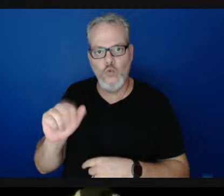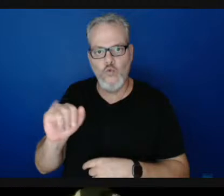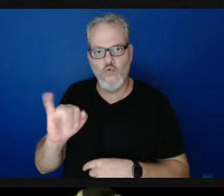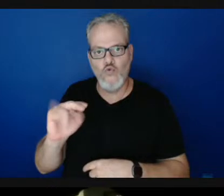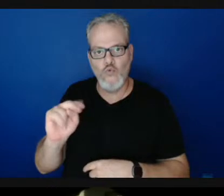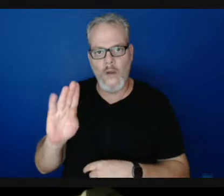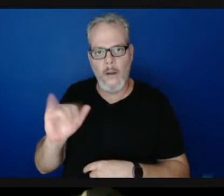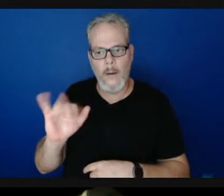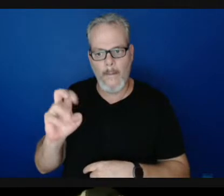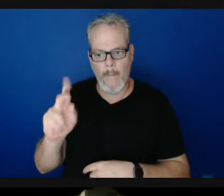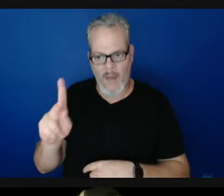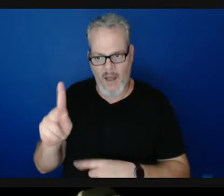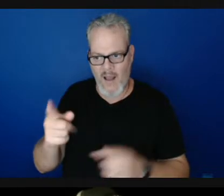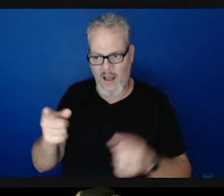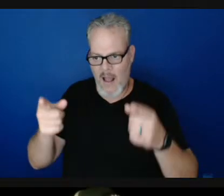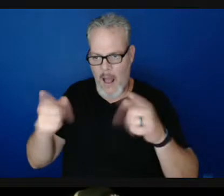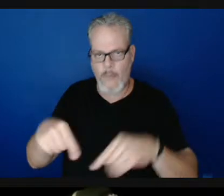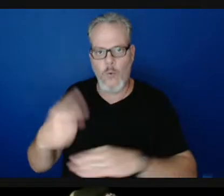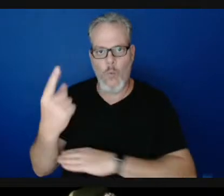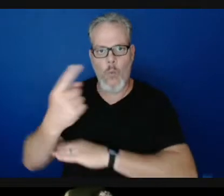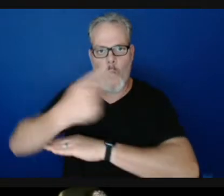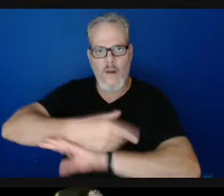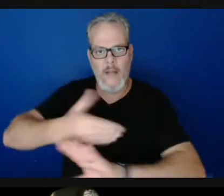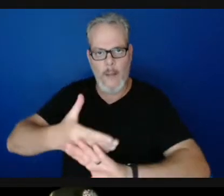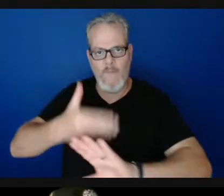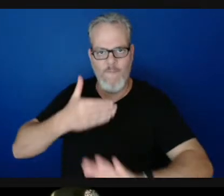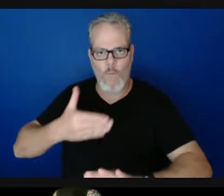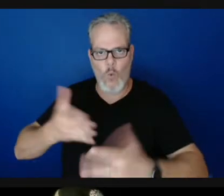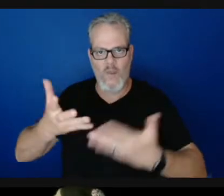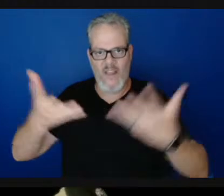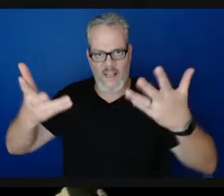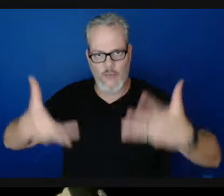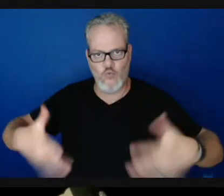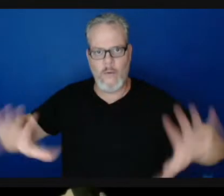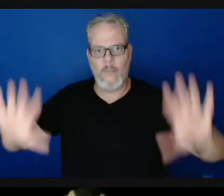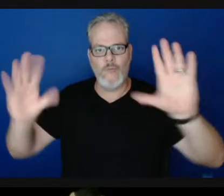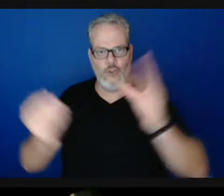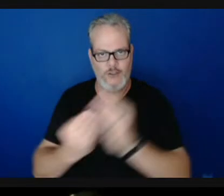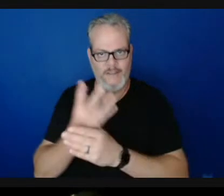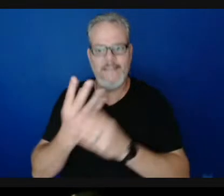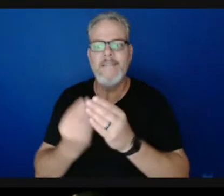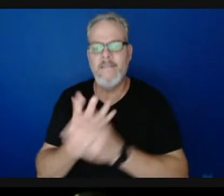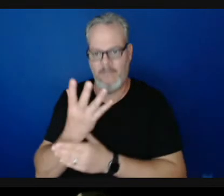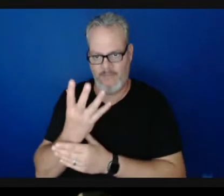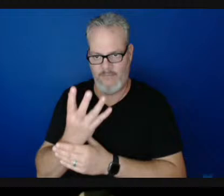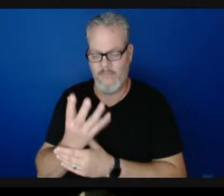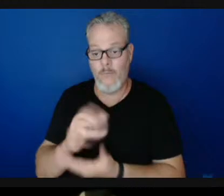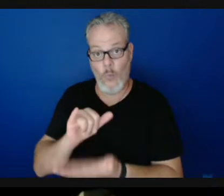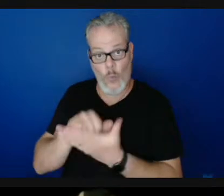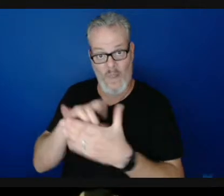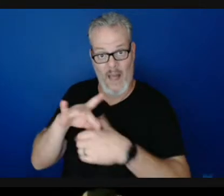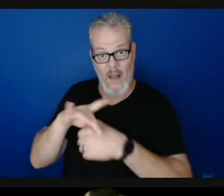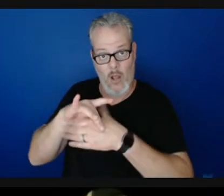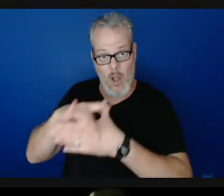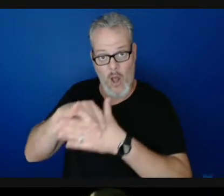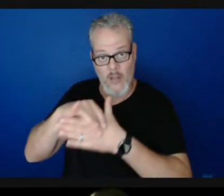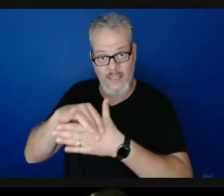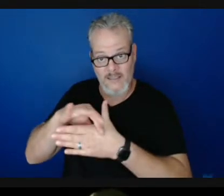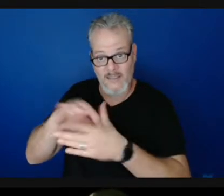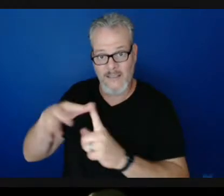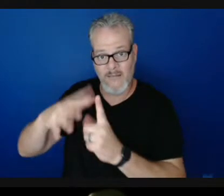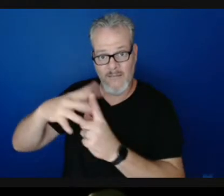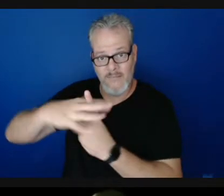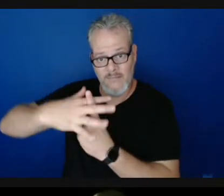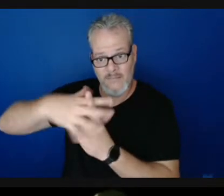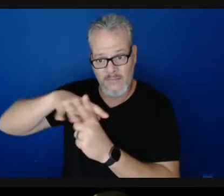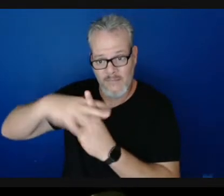day before it ended, or paused perhaps. Yeah, so it's in that context that if we look at